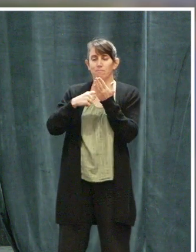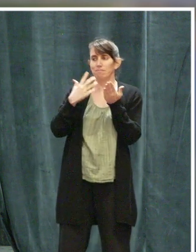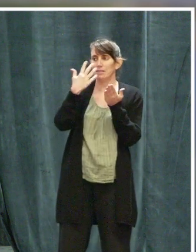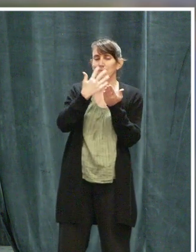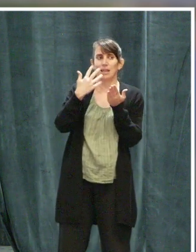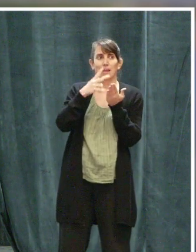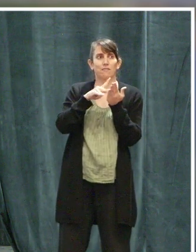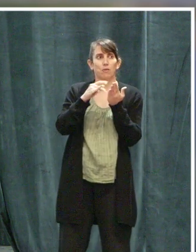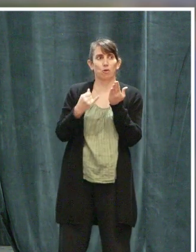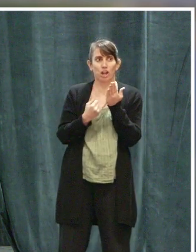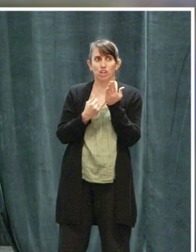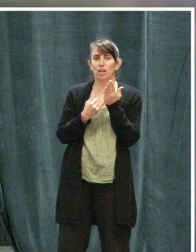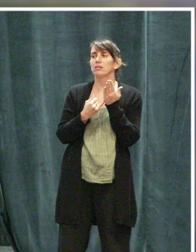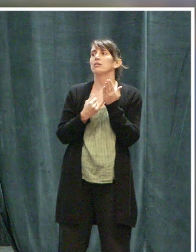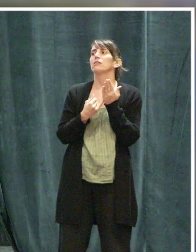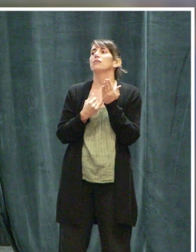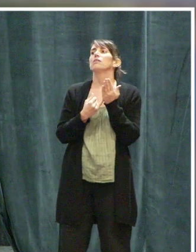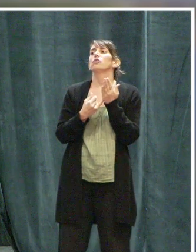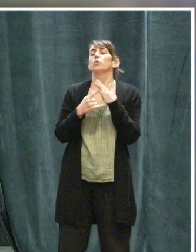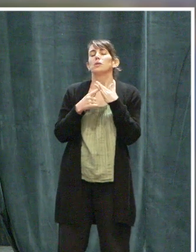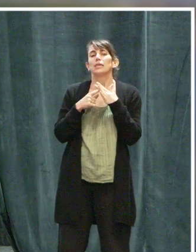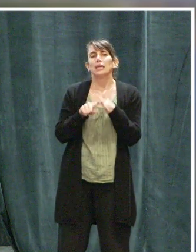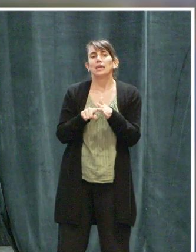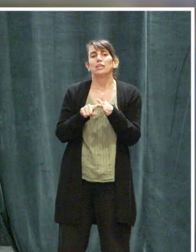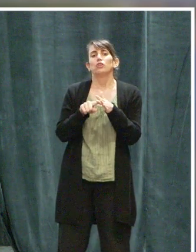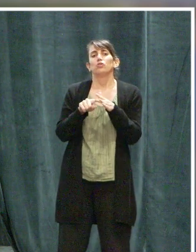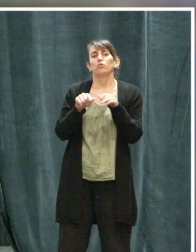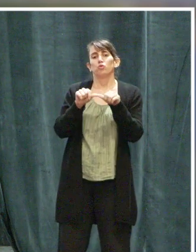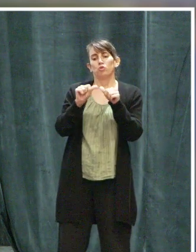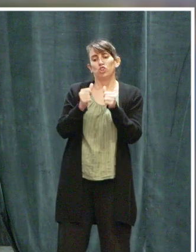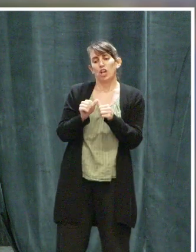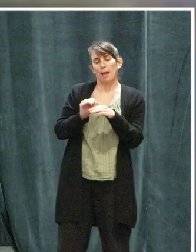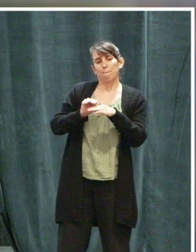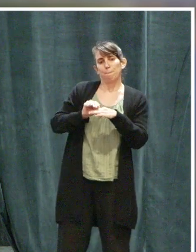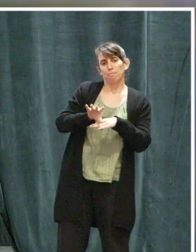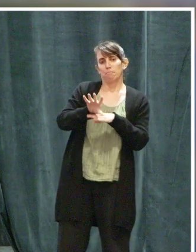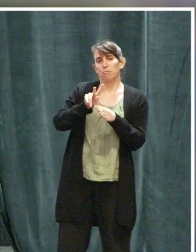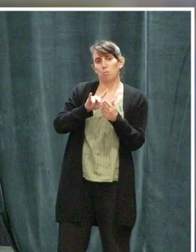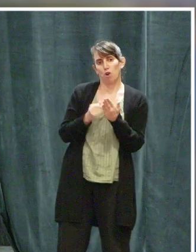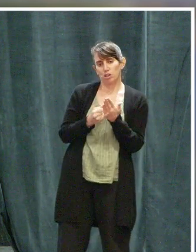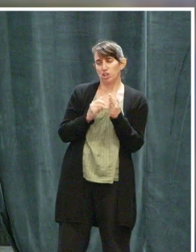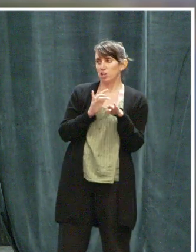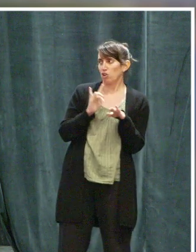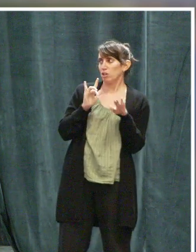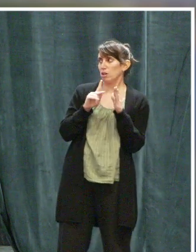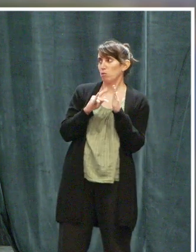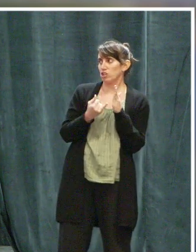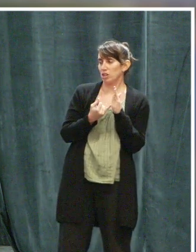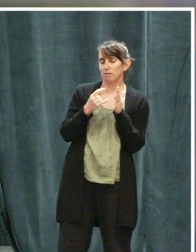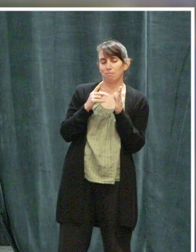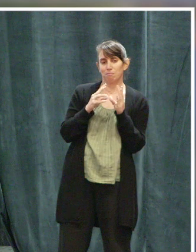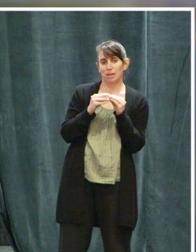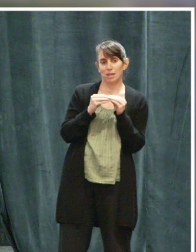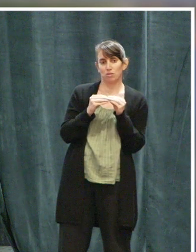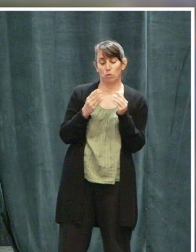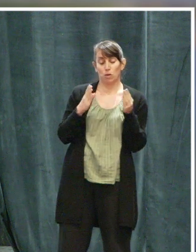project. To begin to shape the project, the earlier project meetings really were focused on alignment,